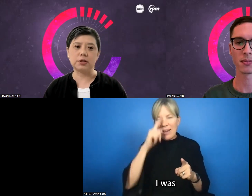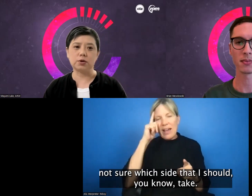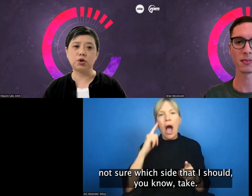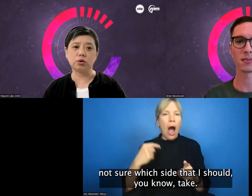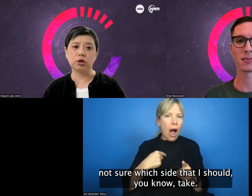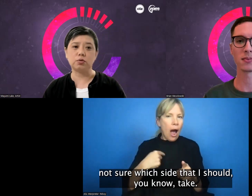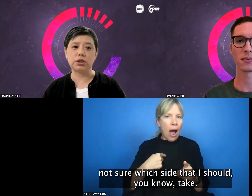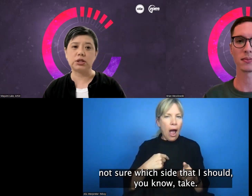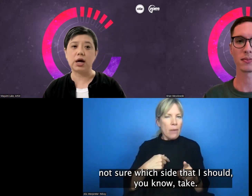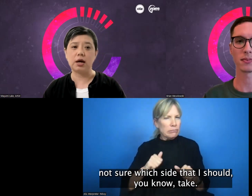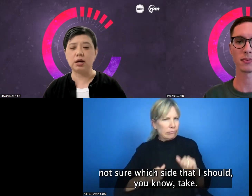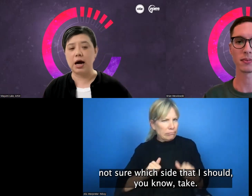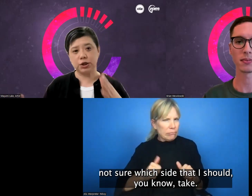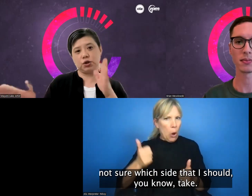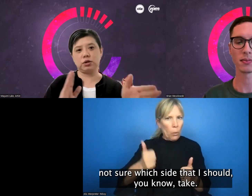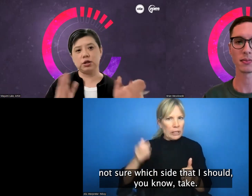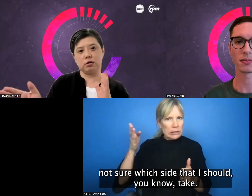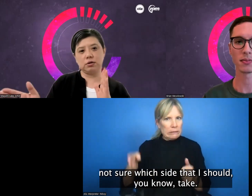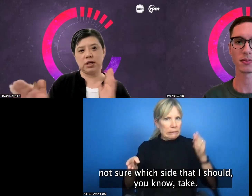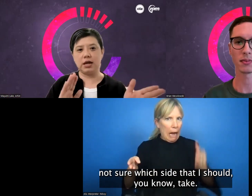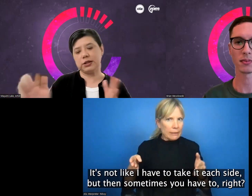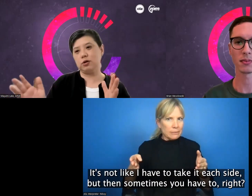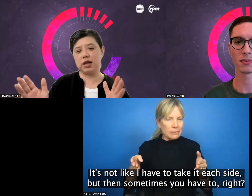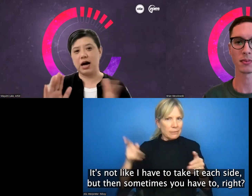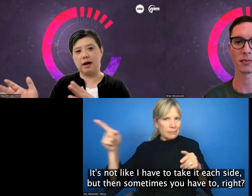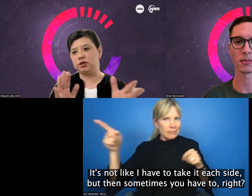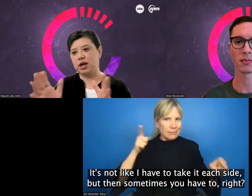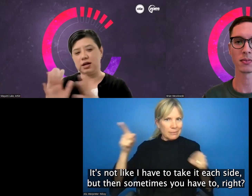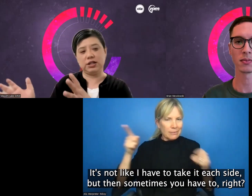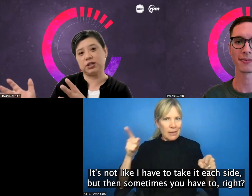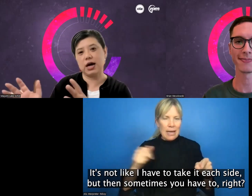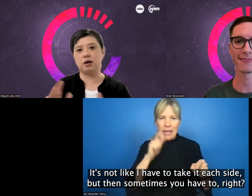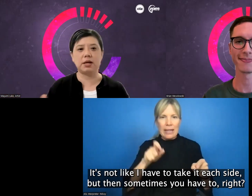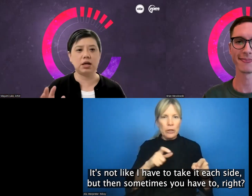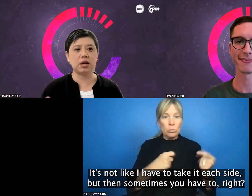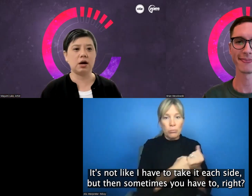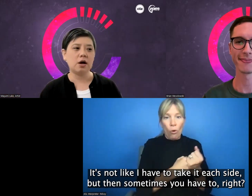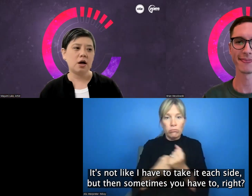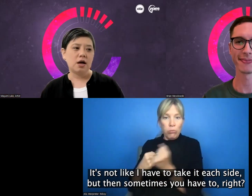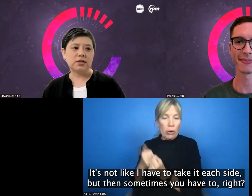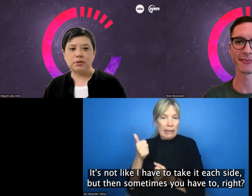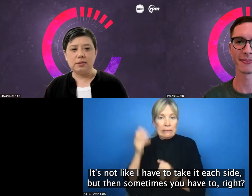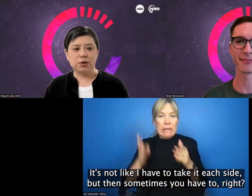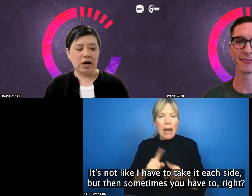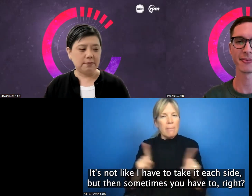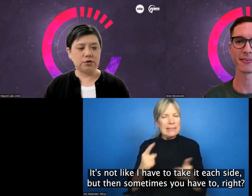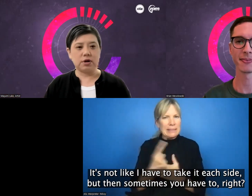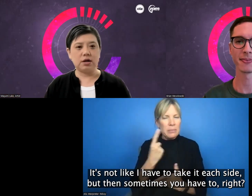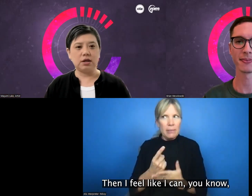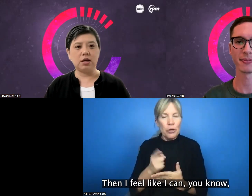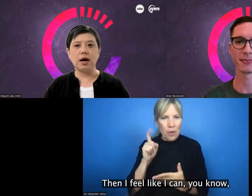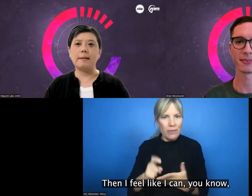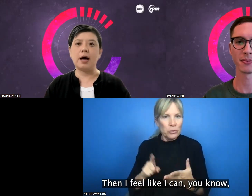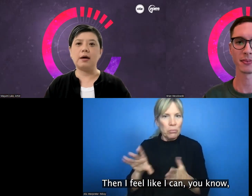I was not sure which side that I should, take. It's not like I have to take each side, but then sometimes you have to,